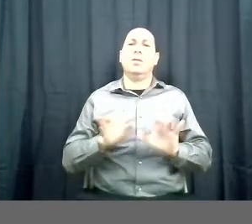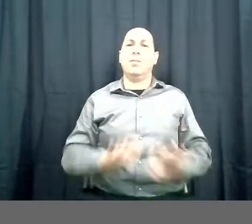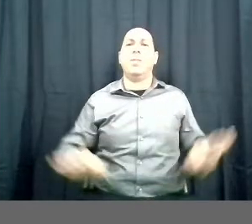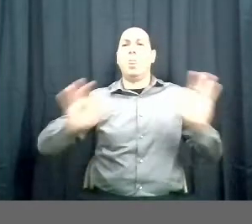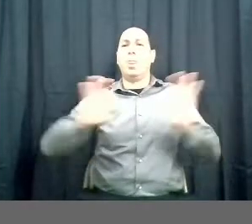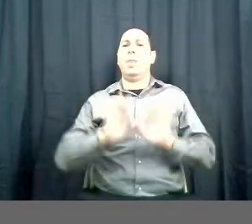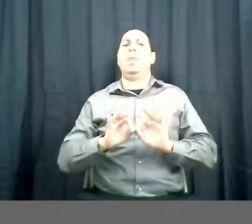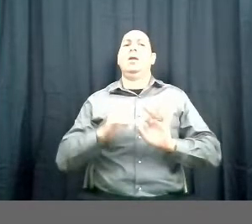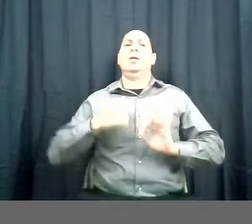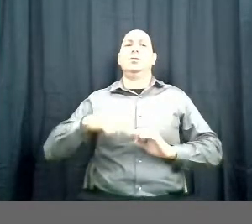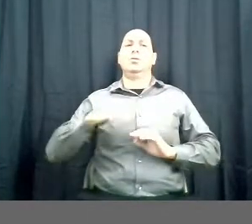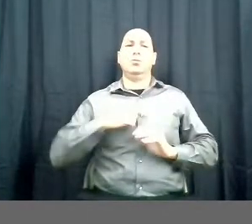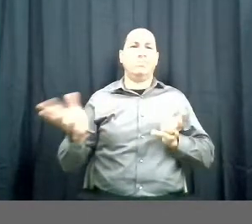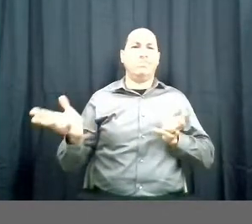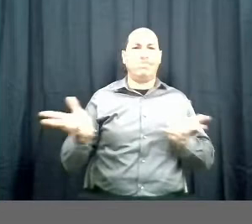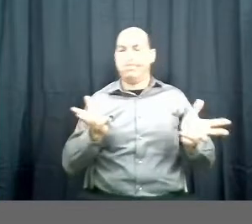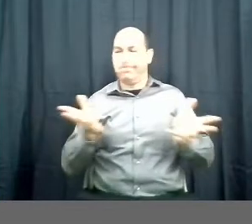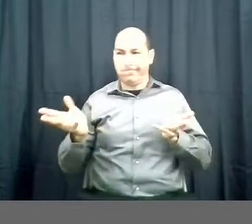mediation. So